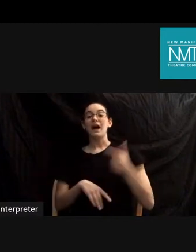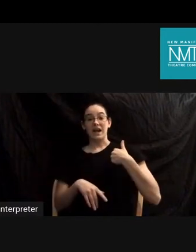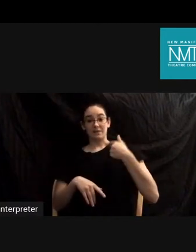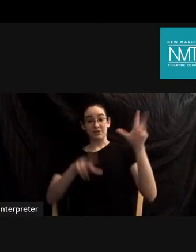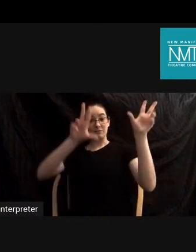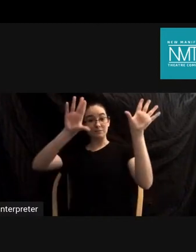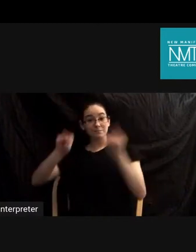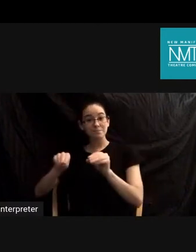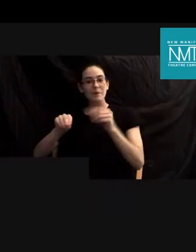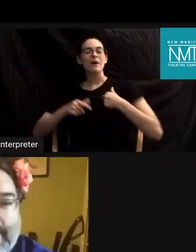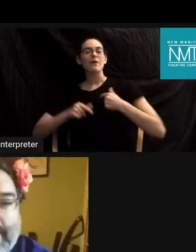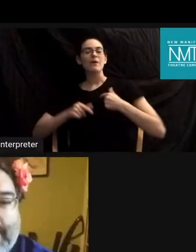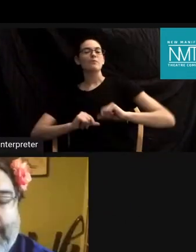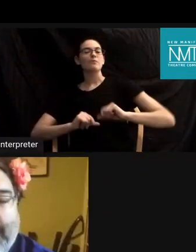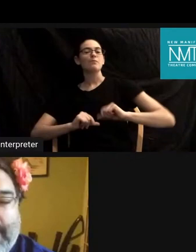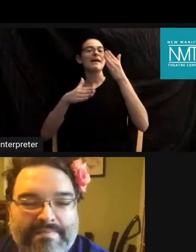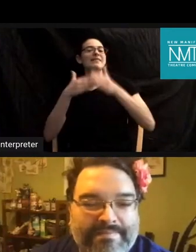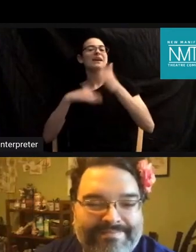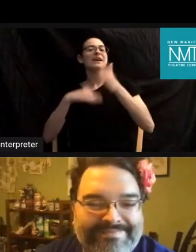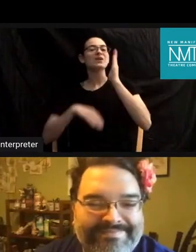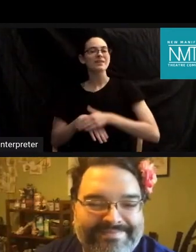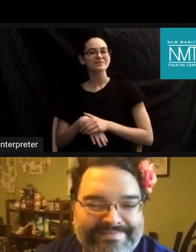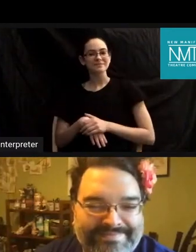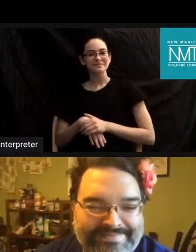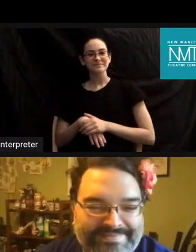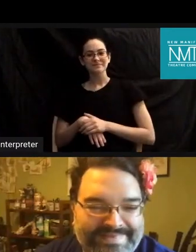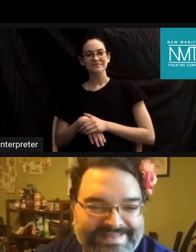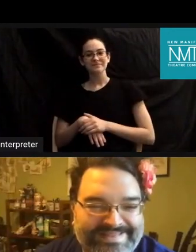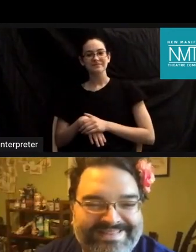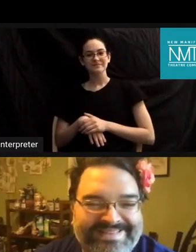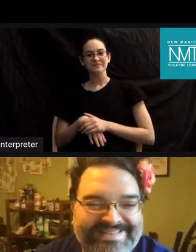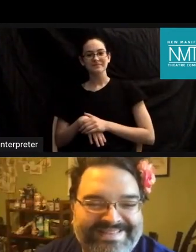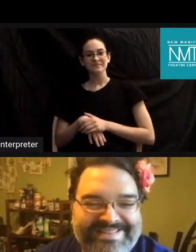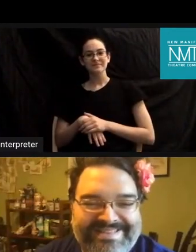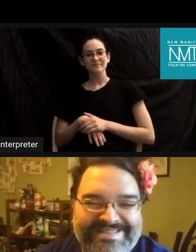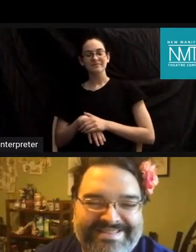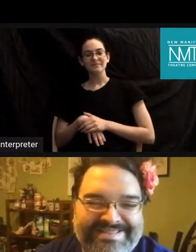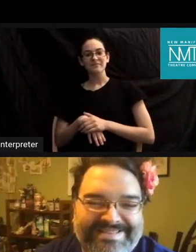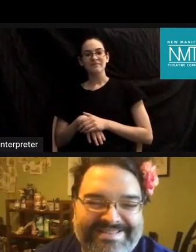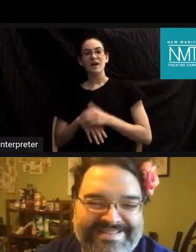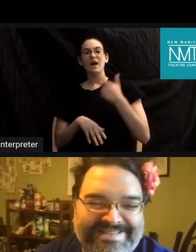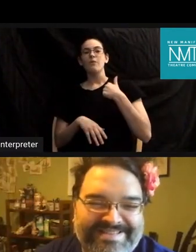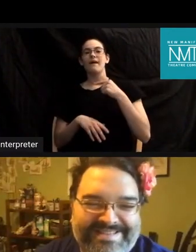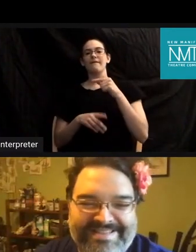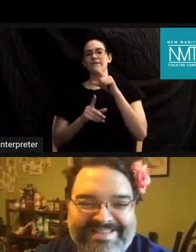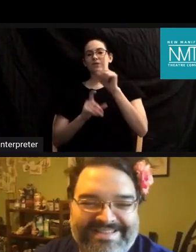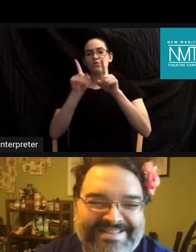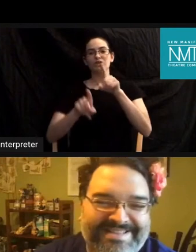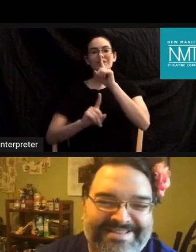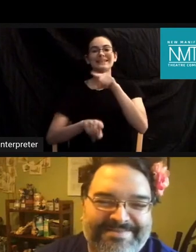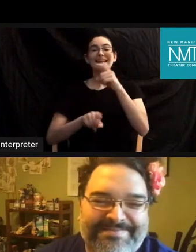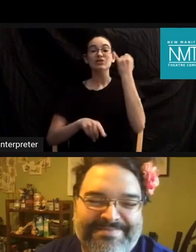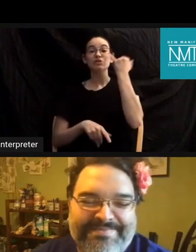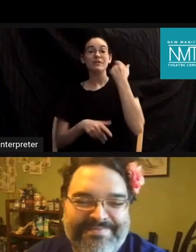the festival workshop portion to do some Q&A, so feel free to drop any questions you might have in our